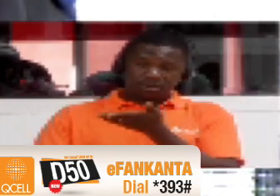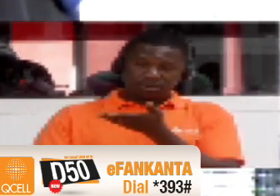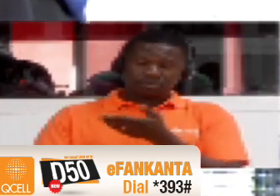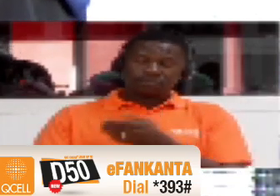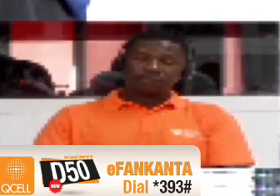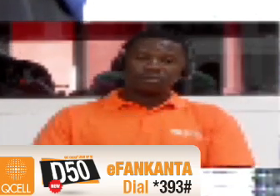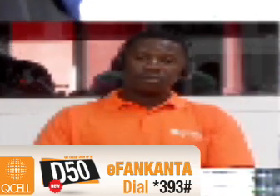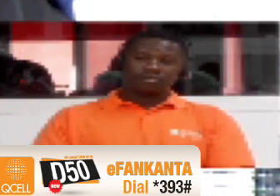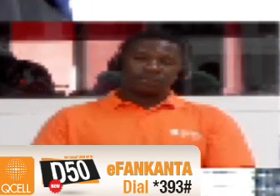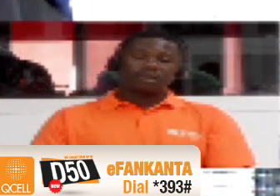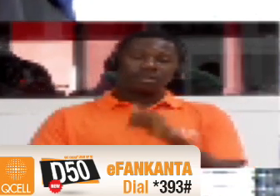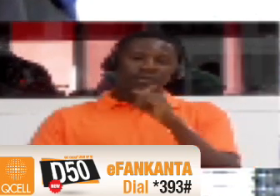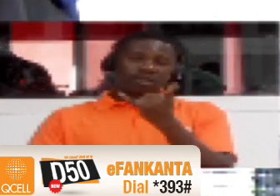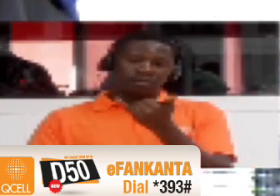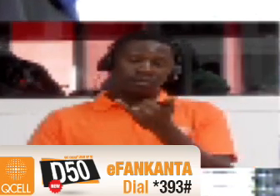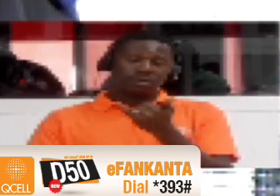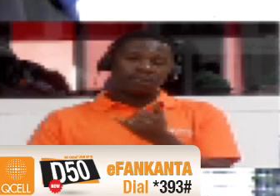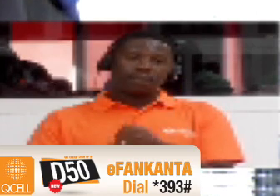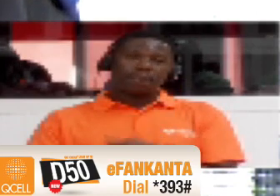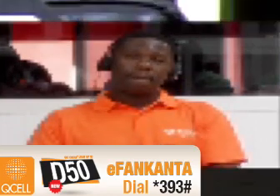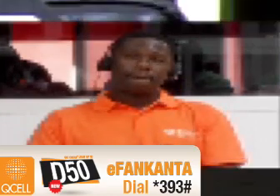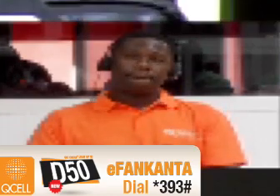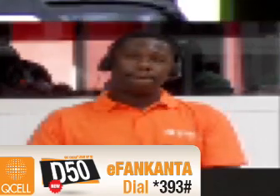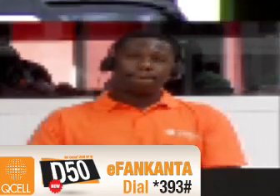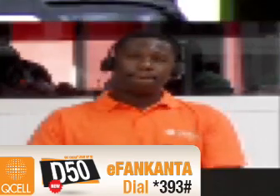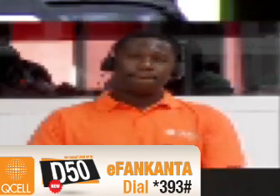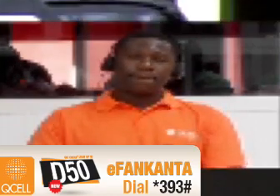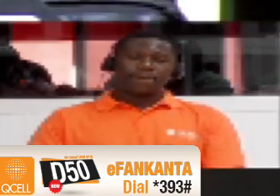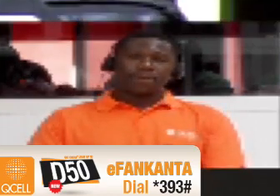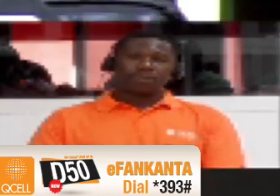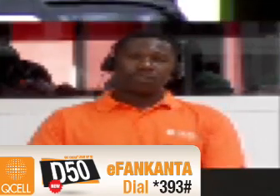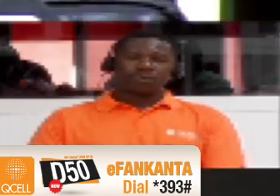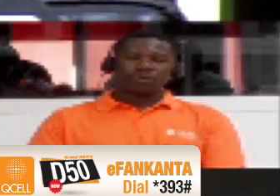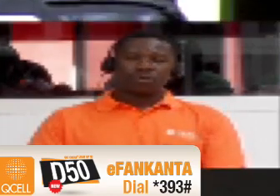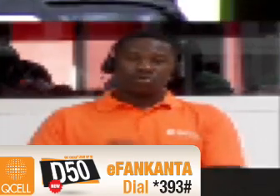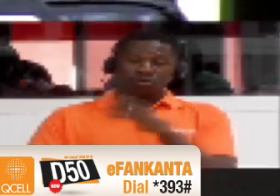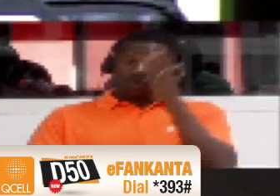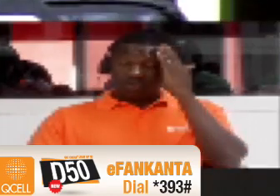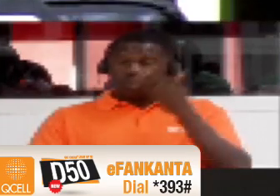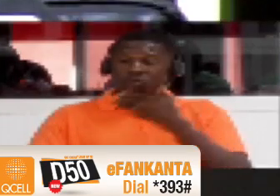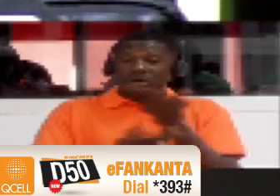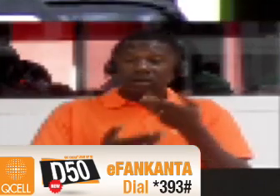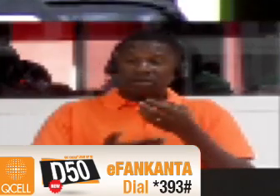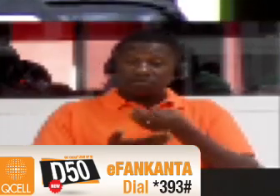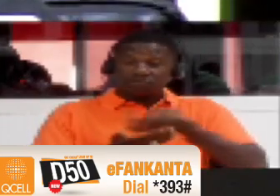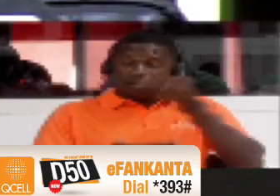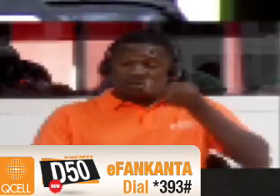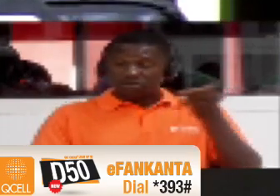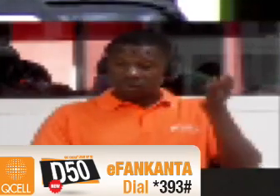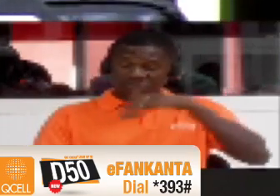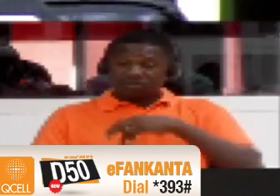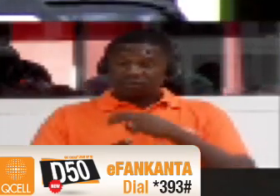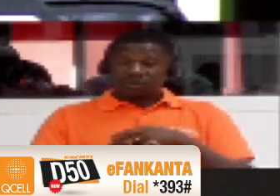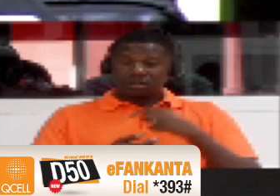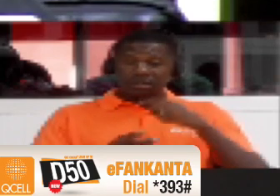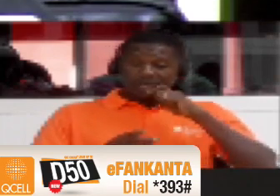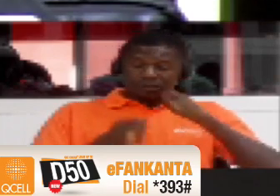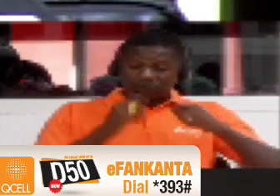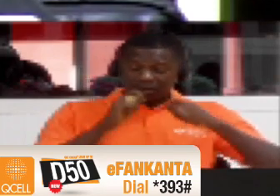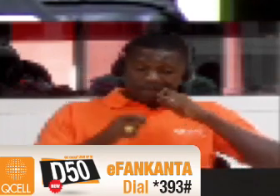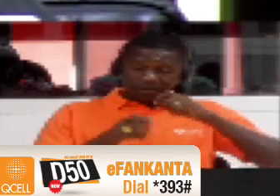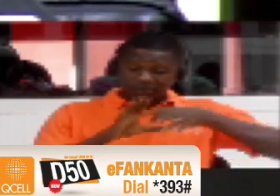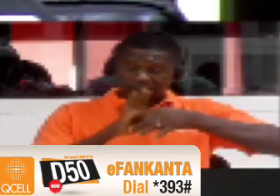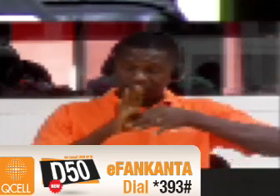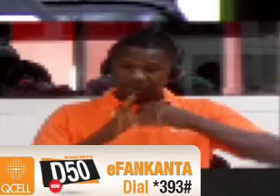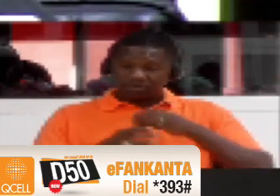kulukuna. Ade. Yes. Do you know where the funds were coming from? For the barbecues. Ako foya lo